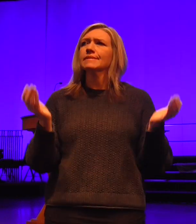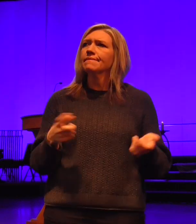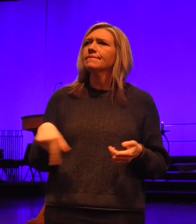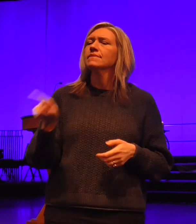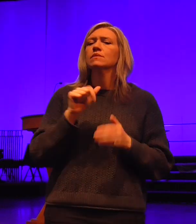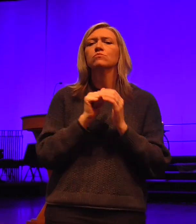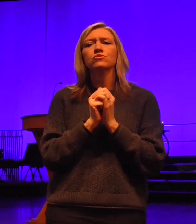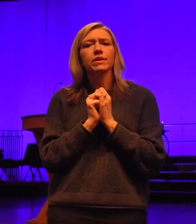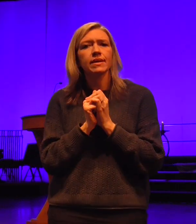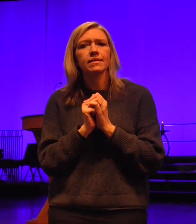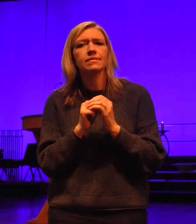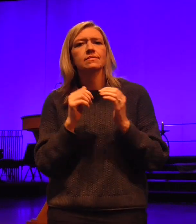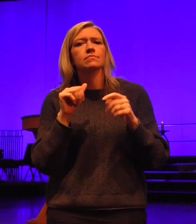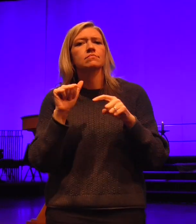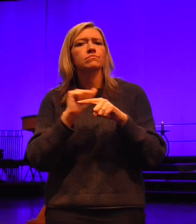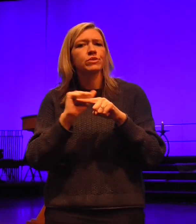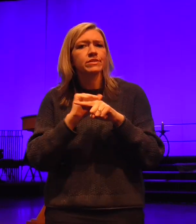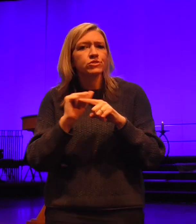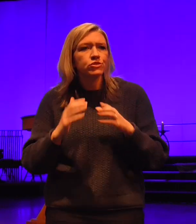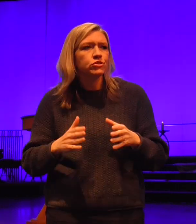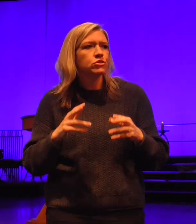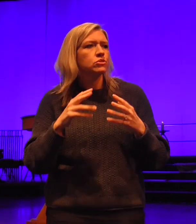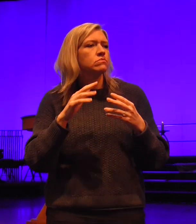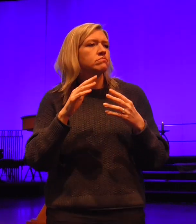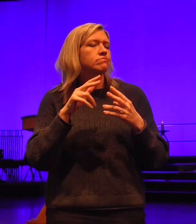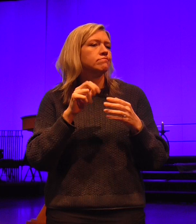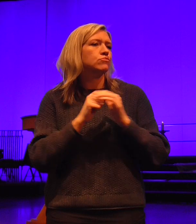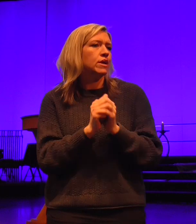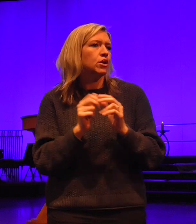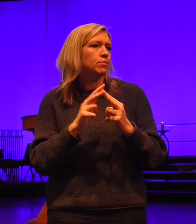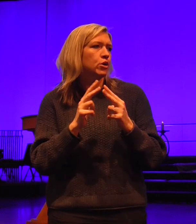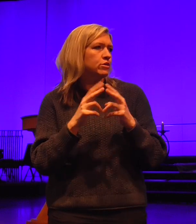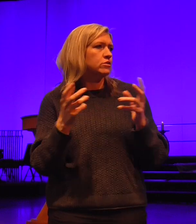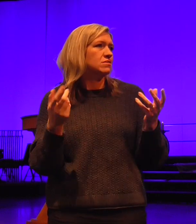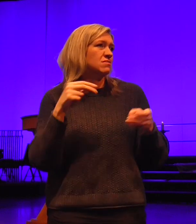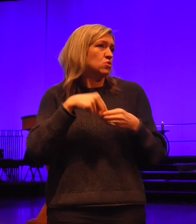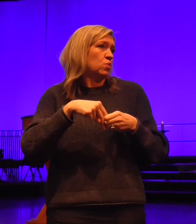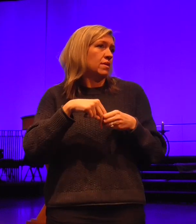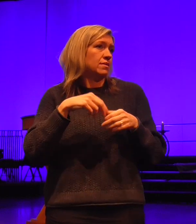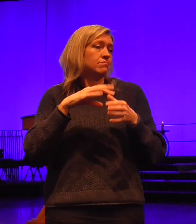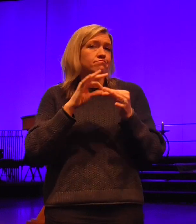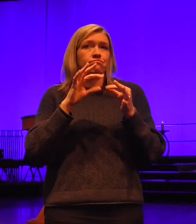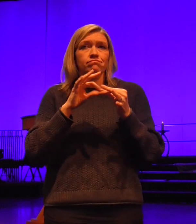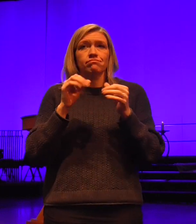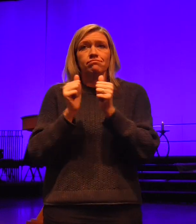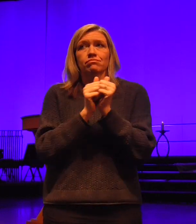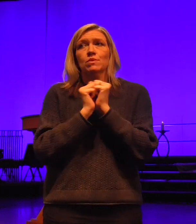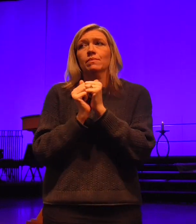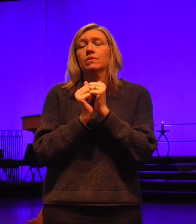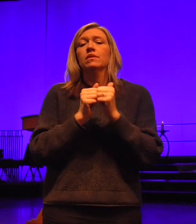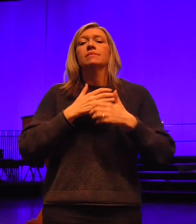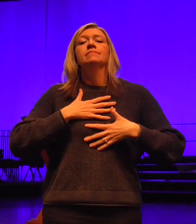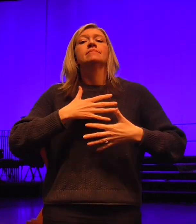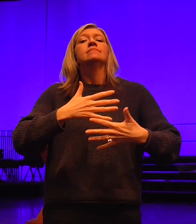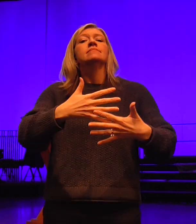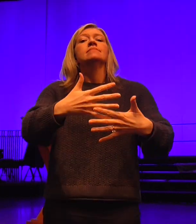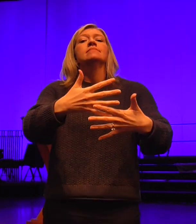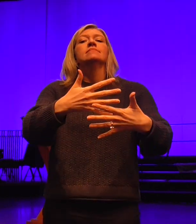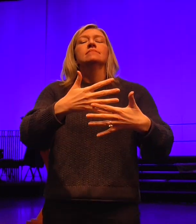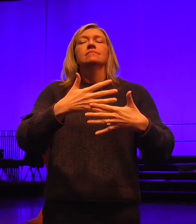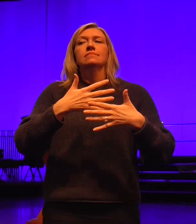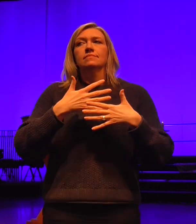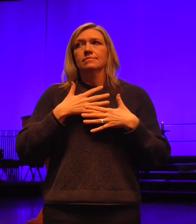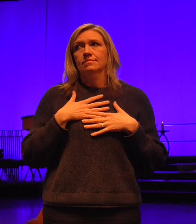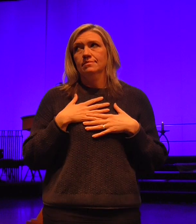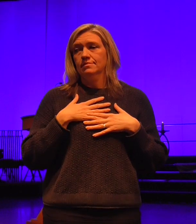practitioner prayer partners to join me in this prayerful consciousness as we just breathe into it now